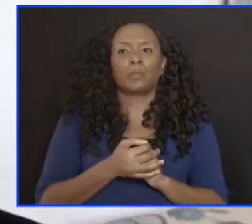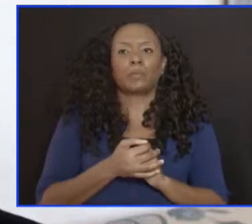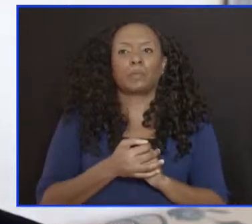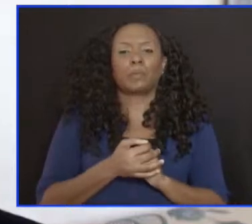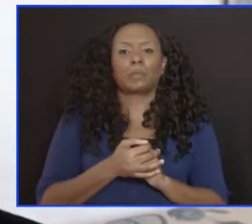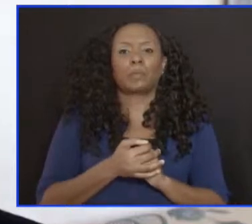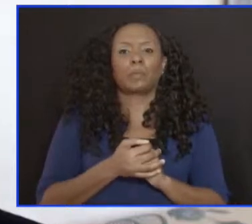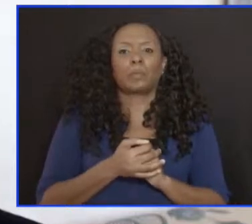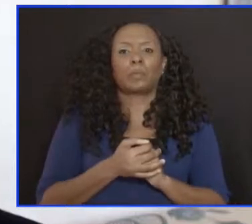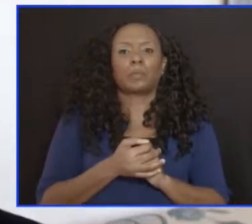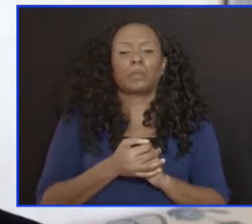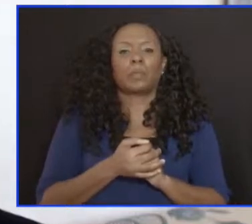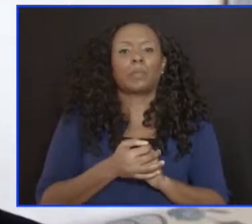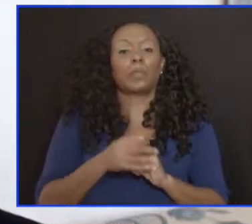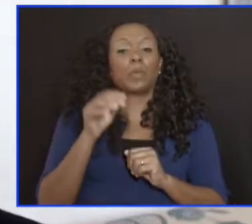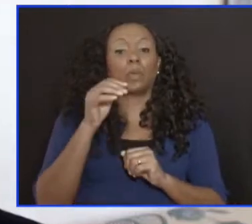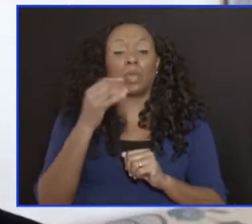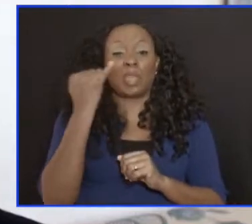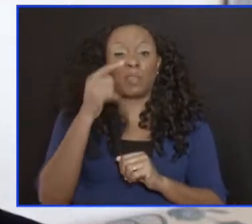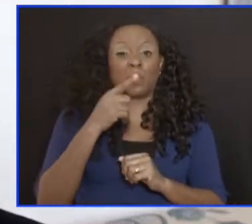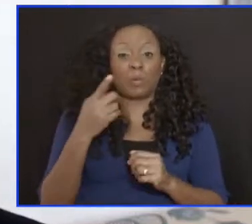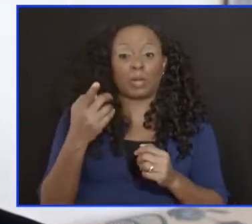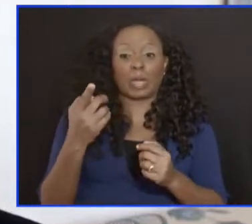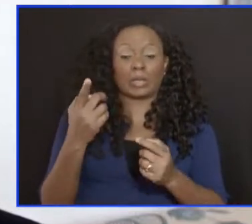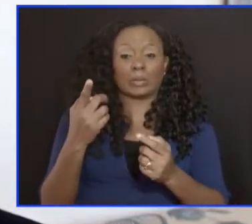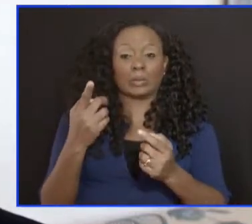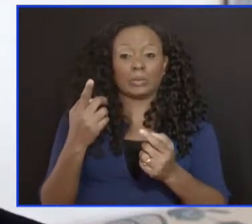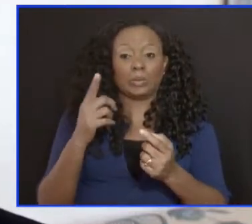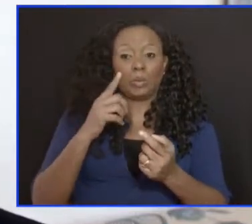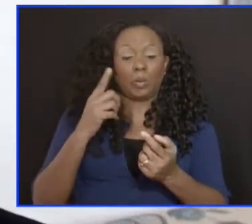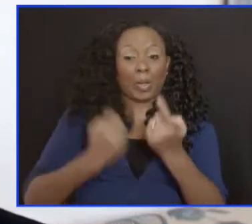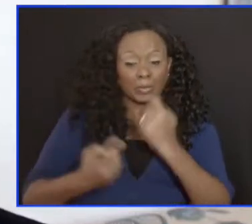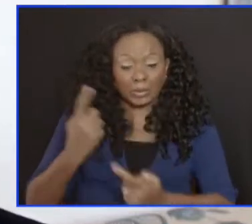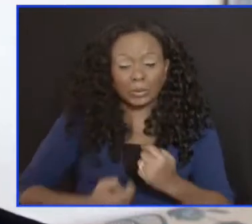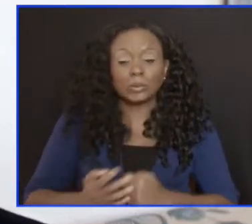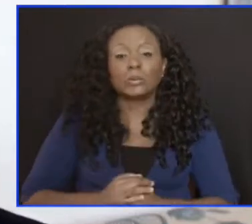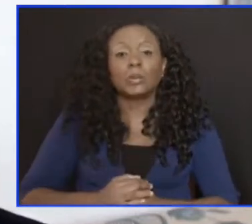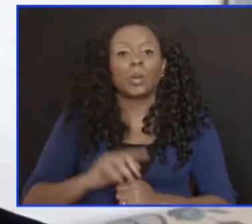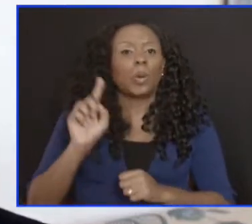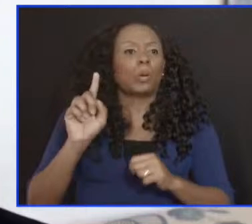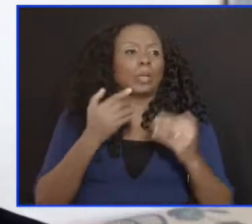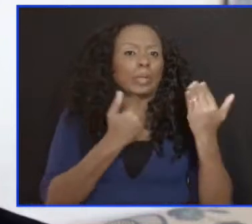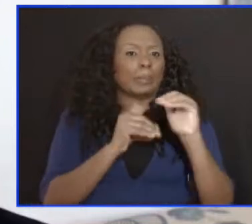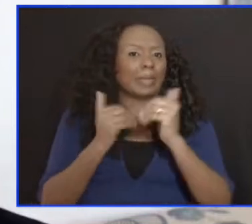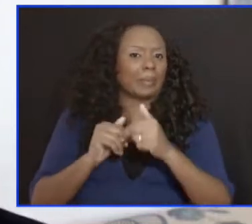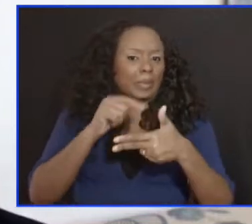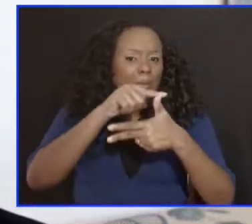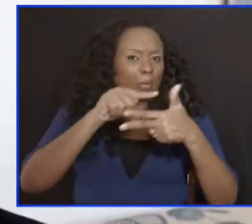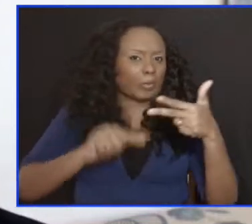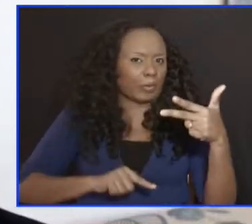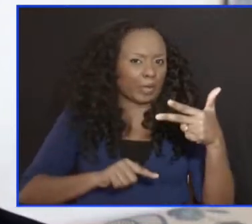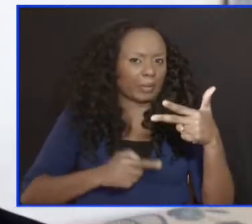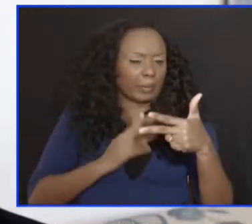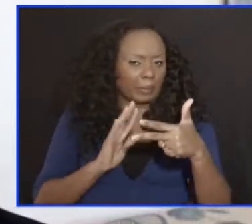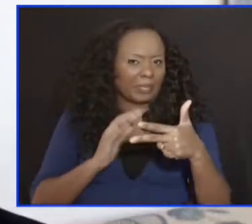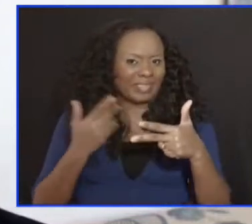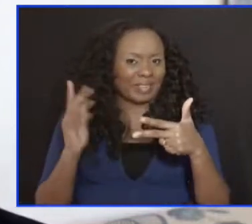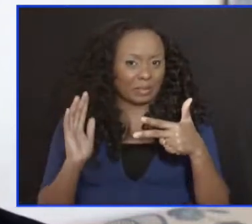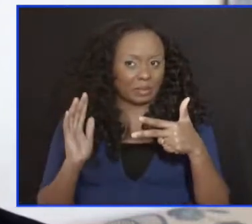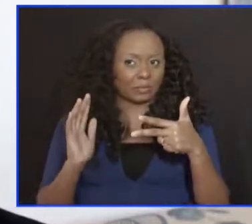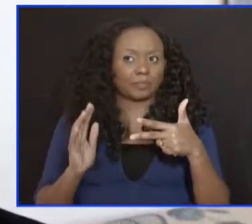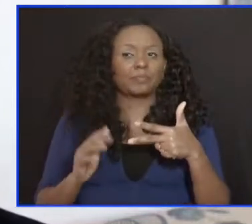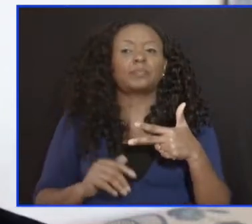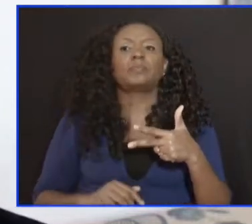to these three areas today. So let's come first of all to Dr. Anton Best, because as you